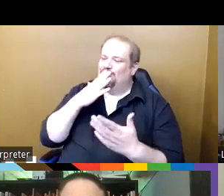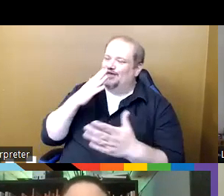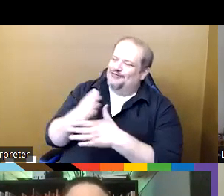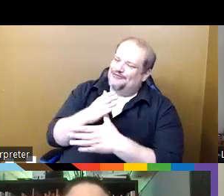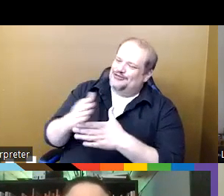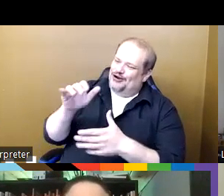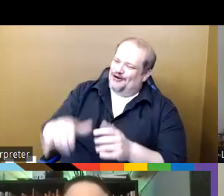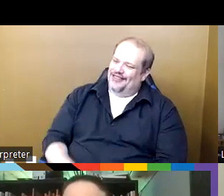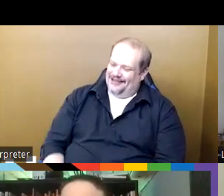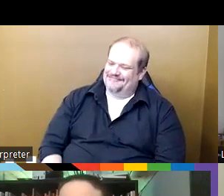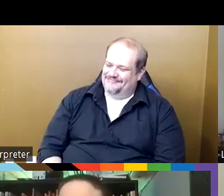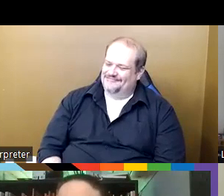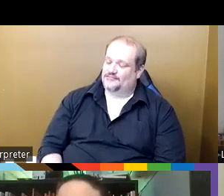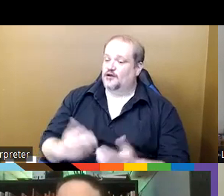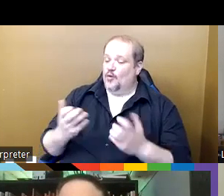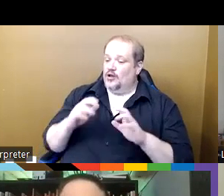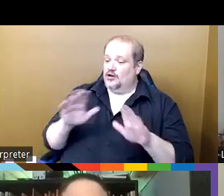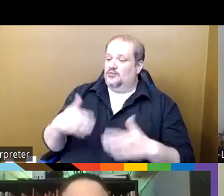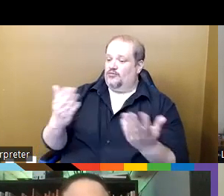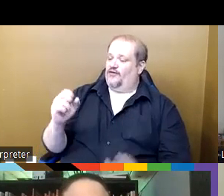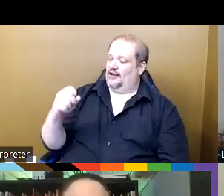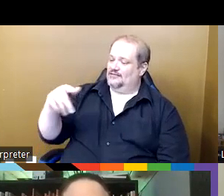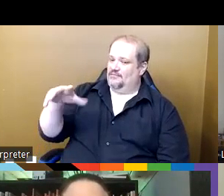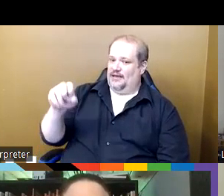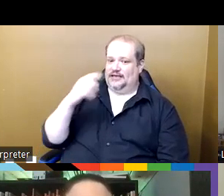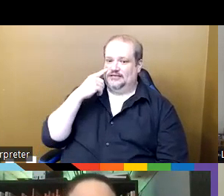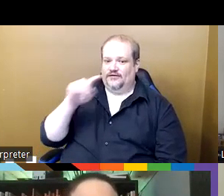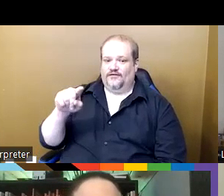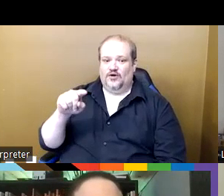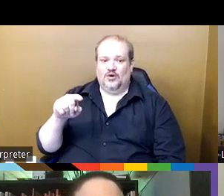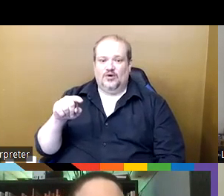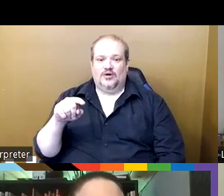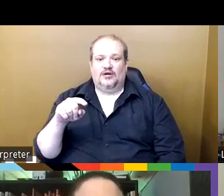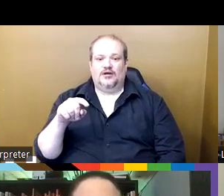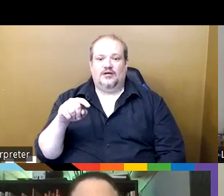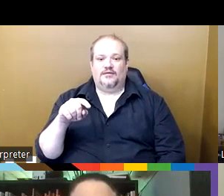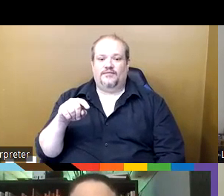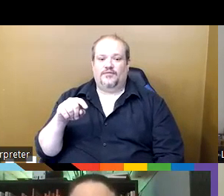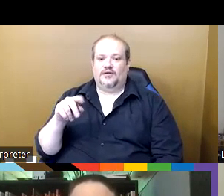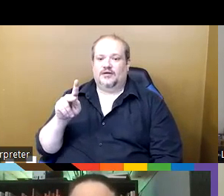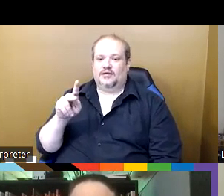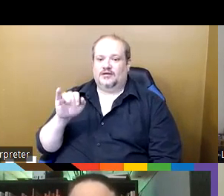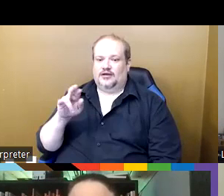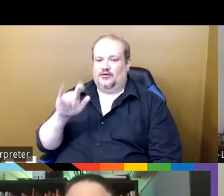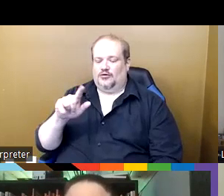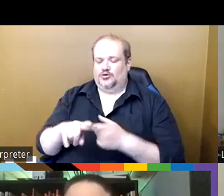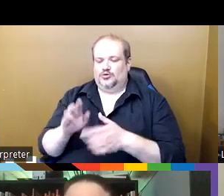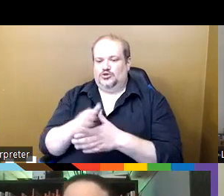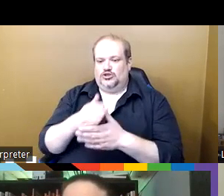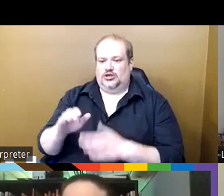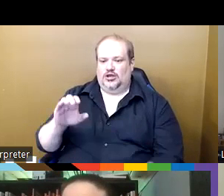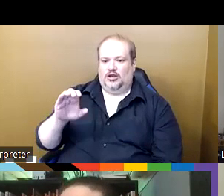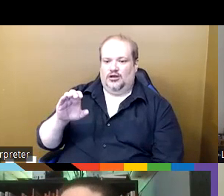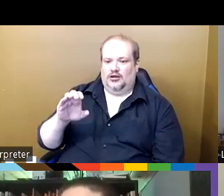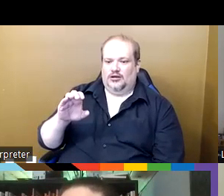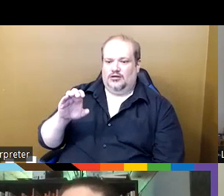ones. Want to give space to Kirill, who shared Callan Lord, and maybe want to speak a